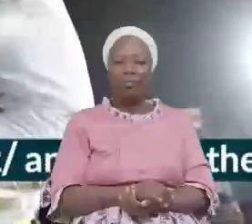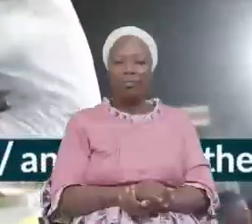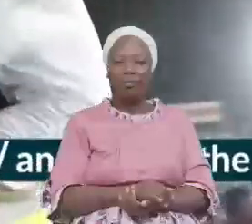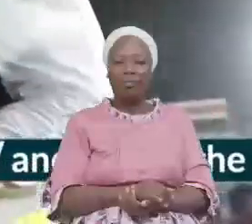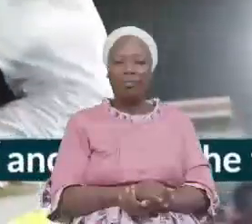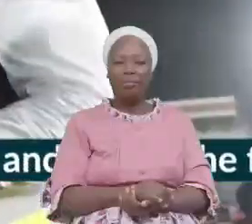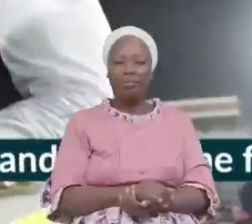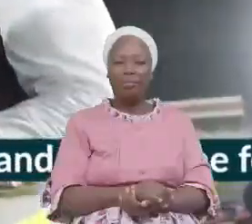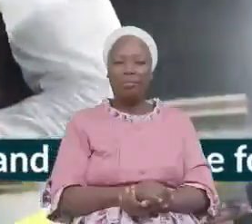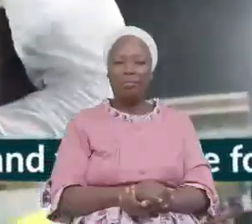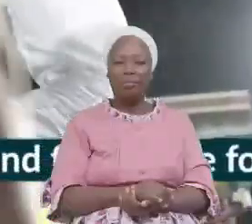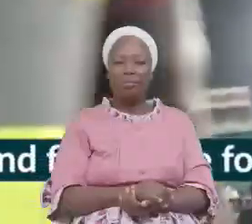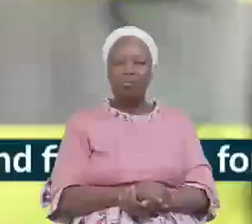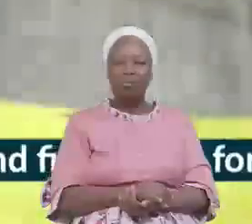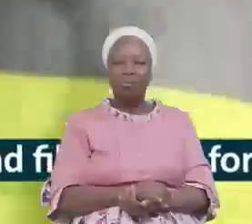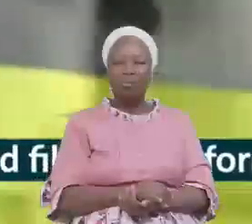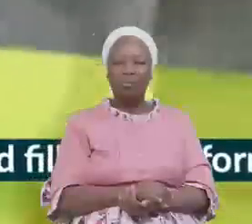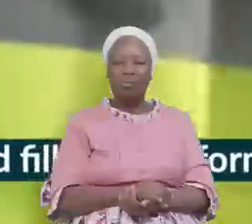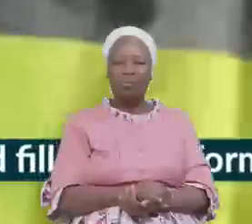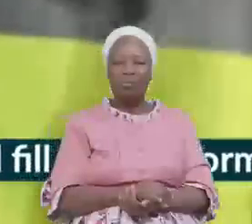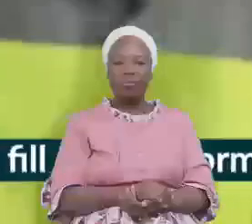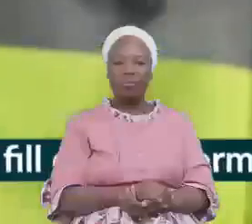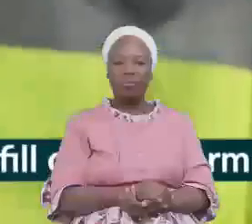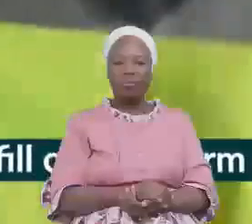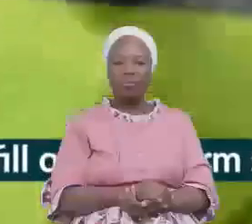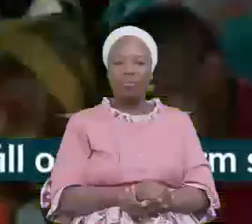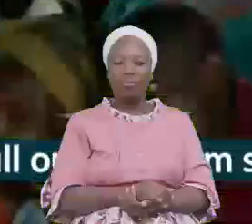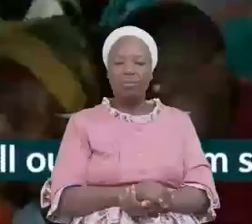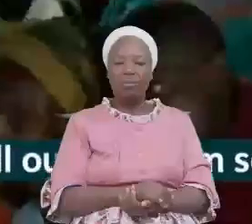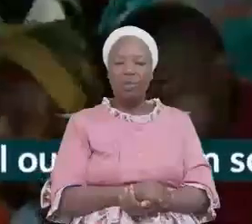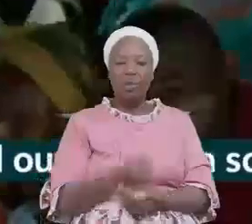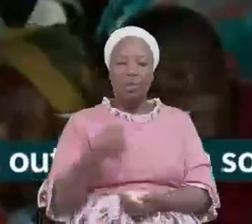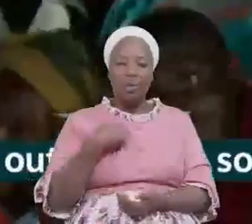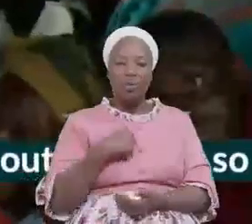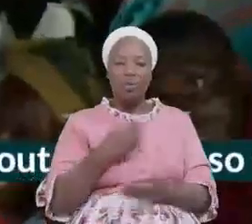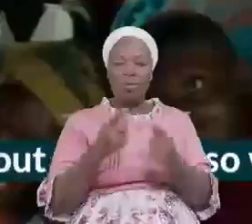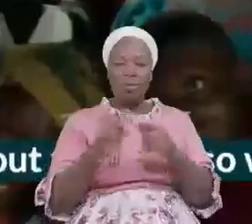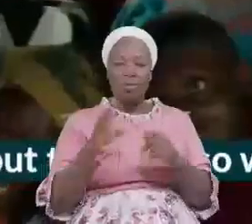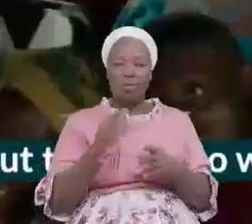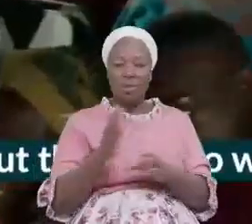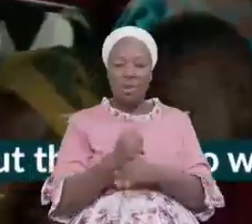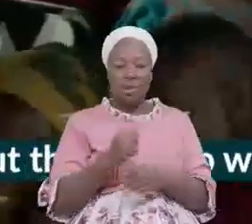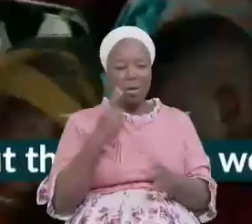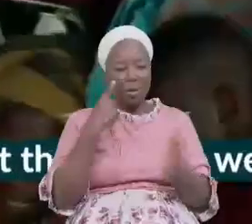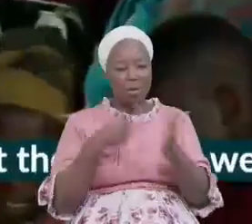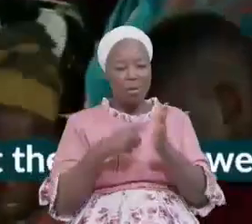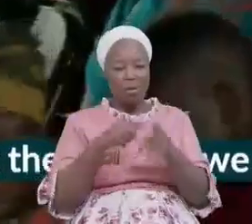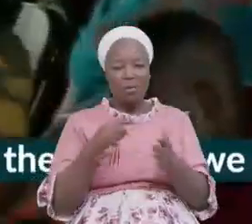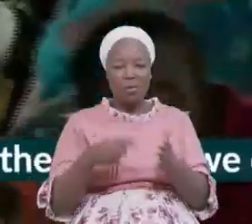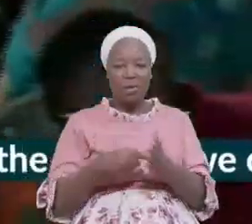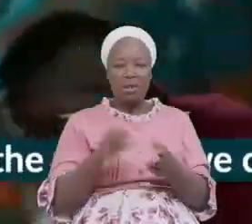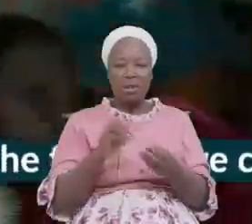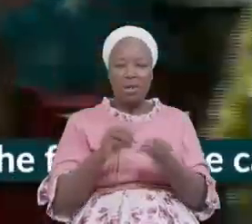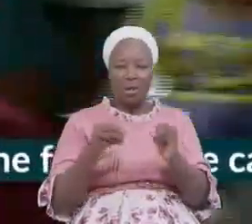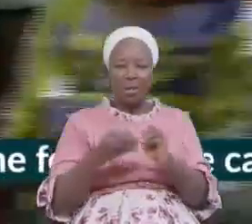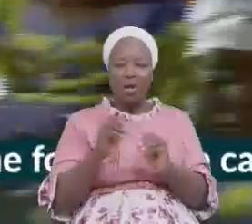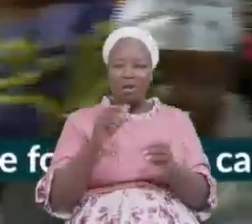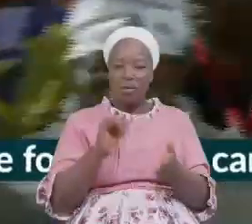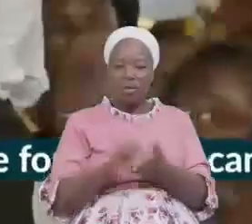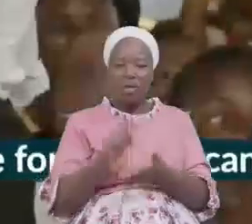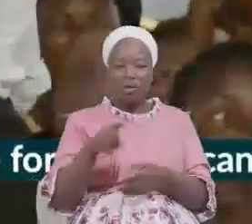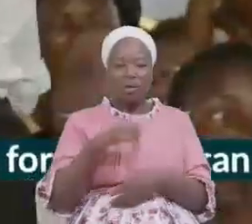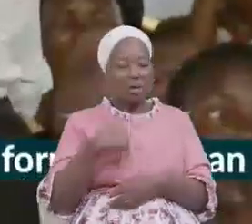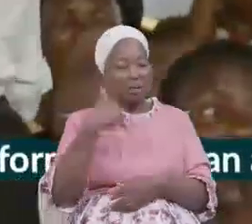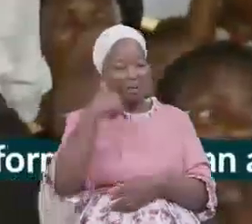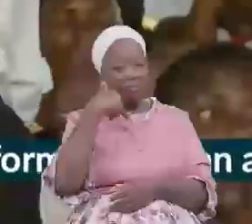Now we want you to take note of these numbers so that you can call